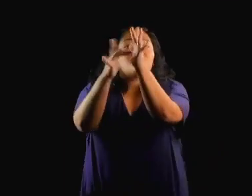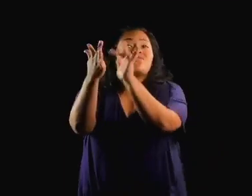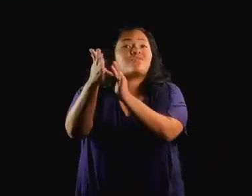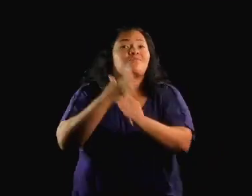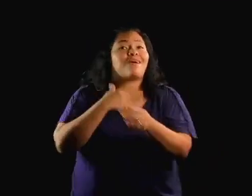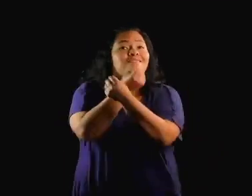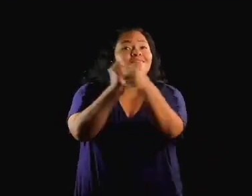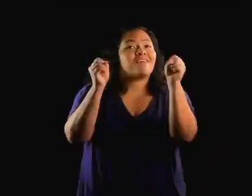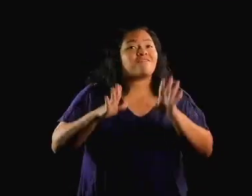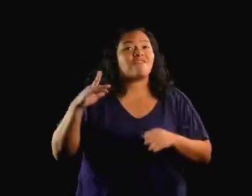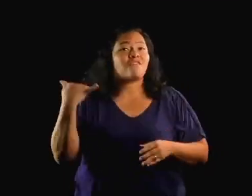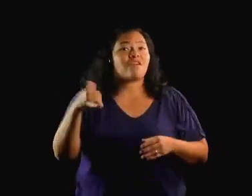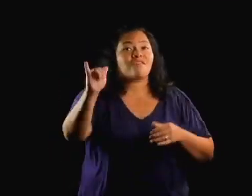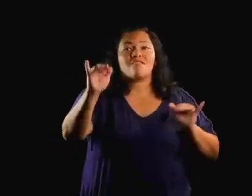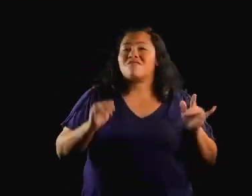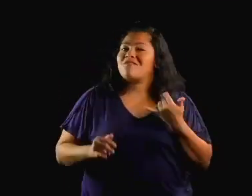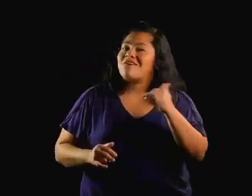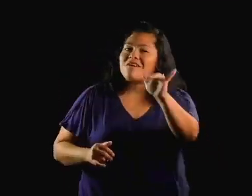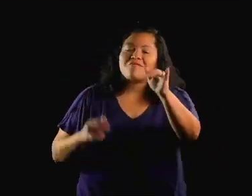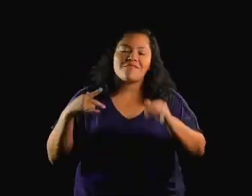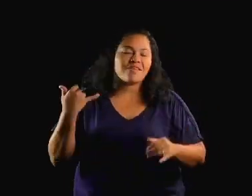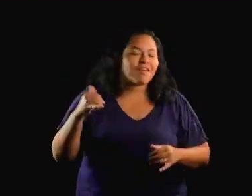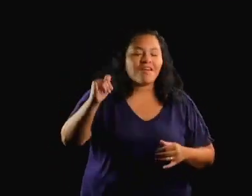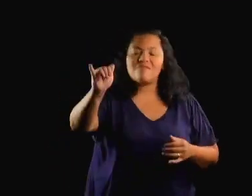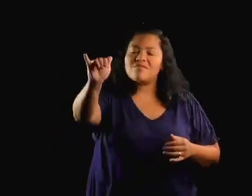Savior forever and ever and ever and ever and ever.